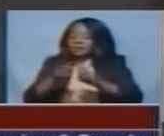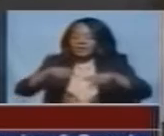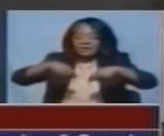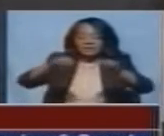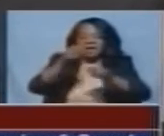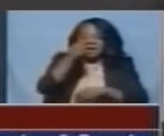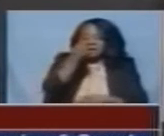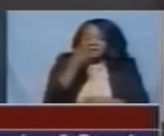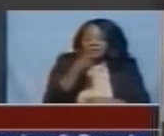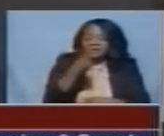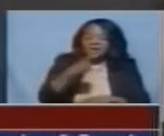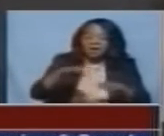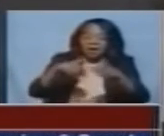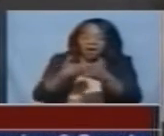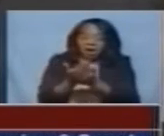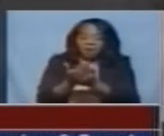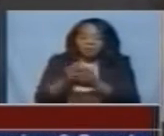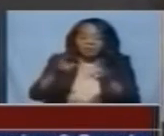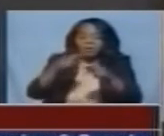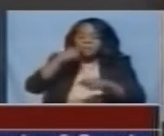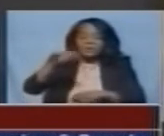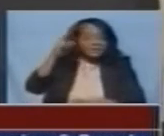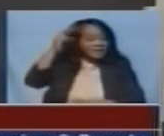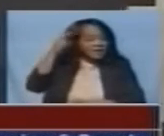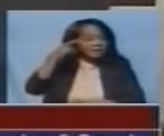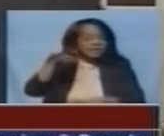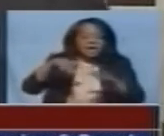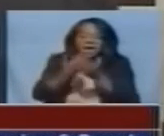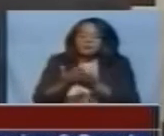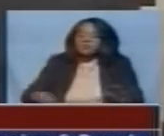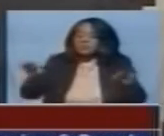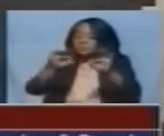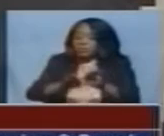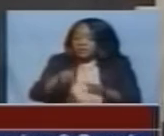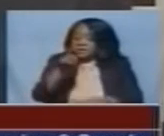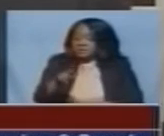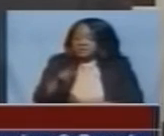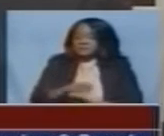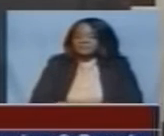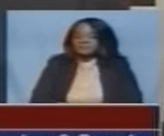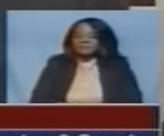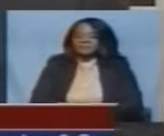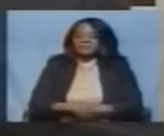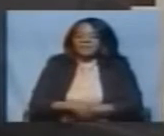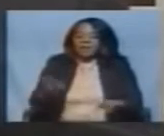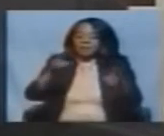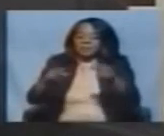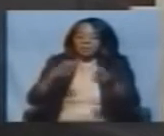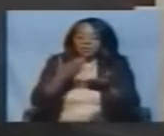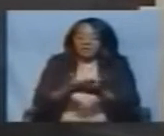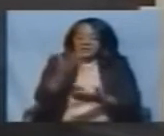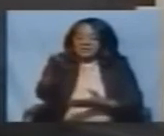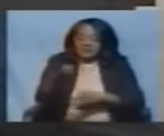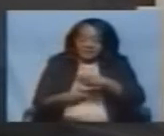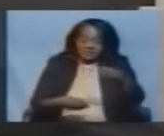People begin to realize how important this function is, because one of the things that we discover is people in purchasing and supply